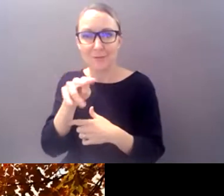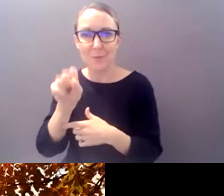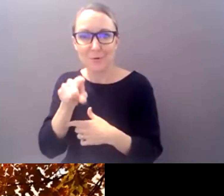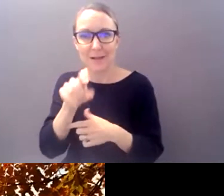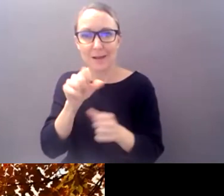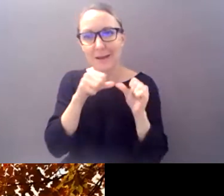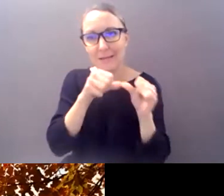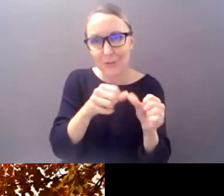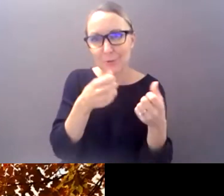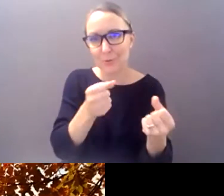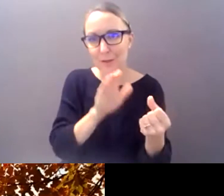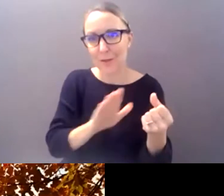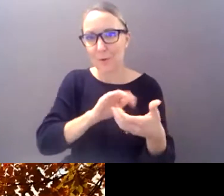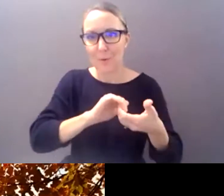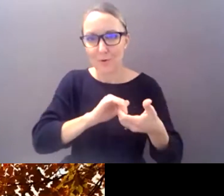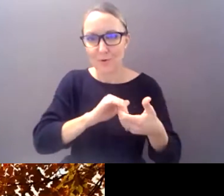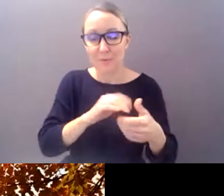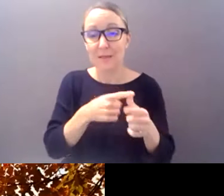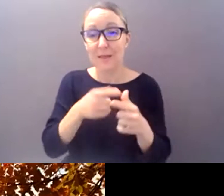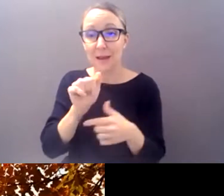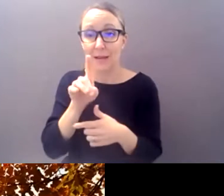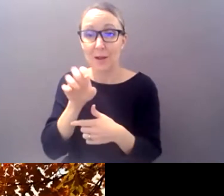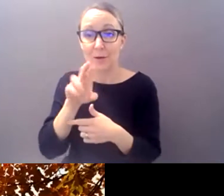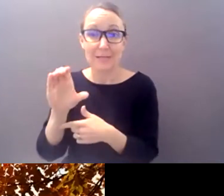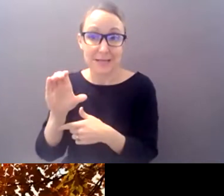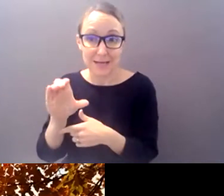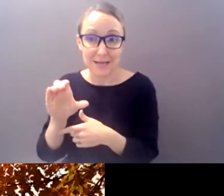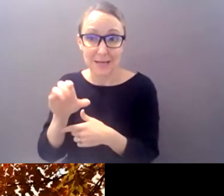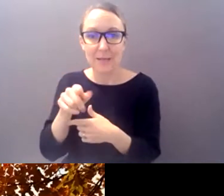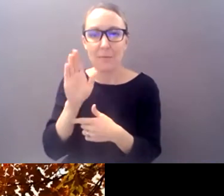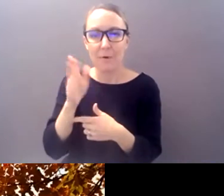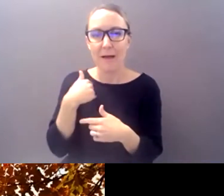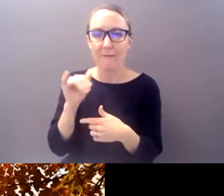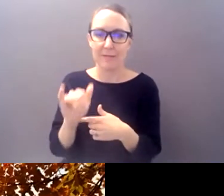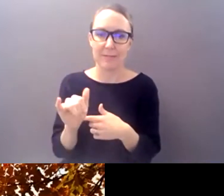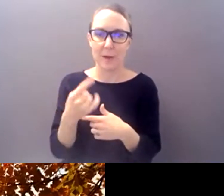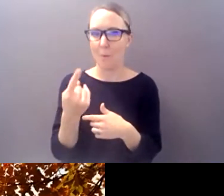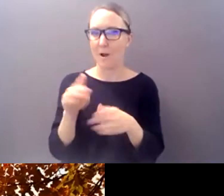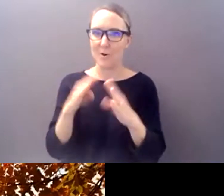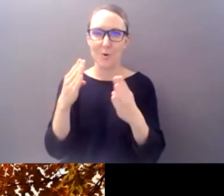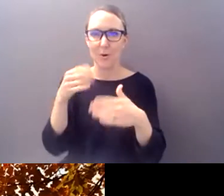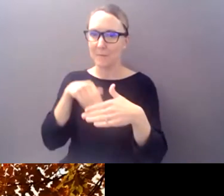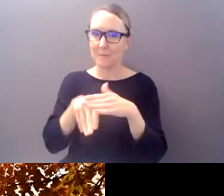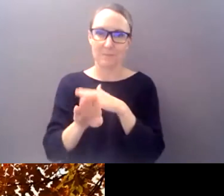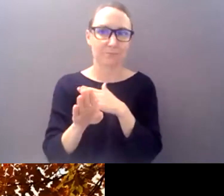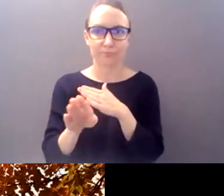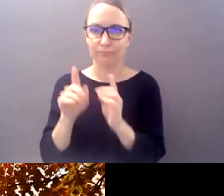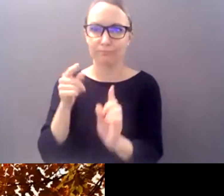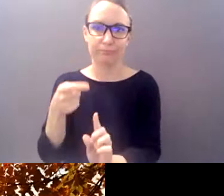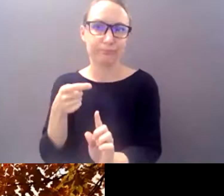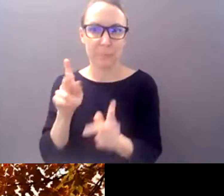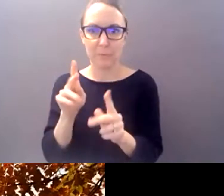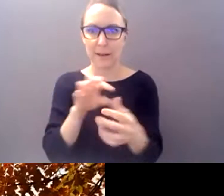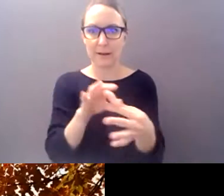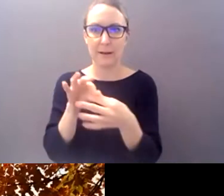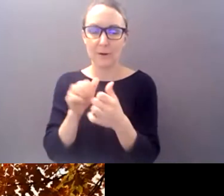those partnerships. And then through ADRC, they'll have that sort of like true one door that people can come in to connect with all those